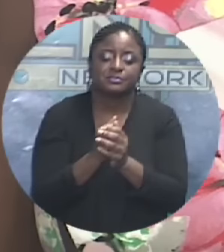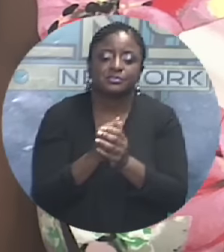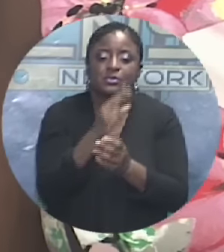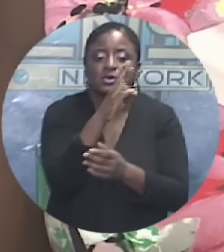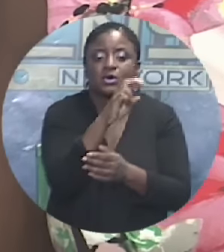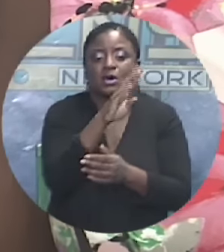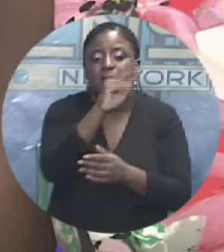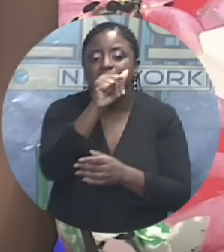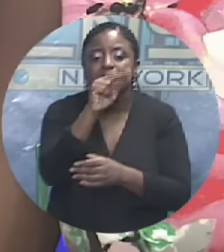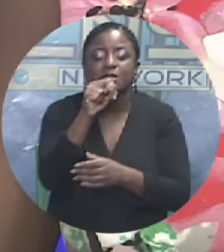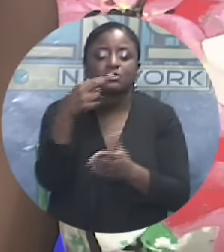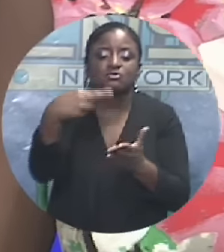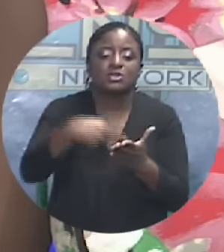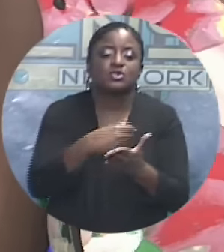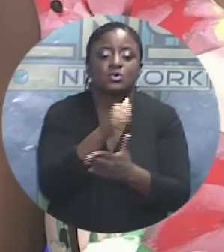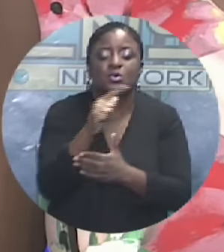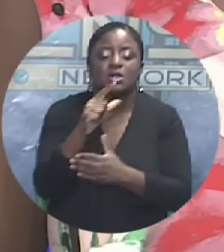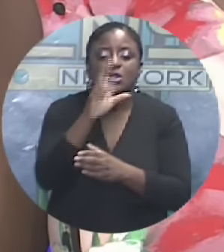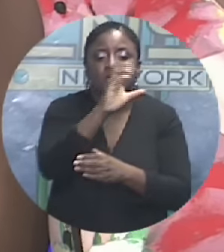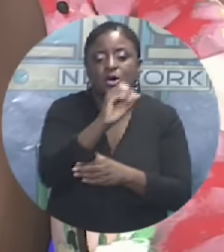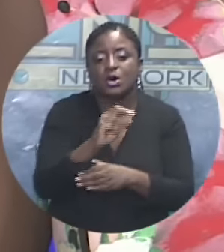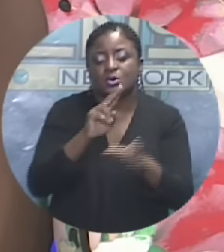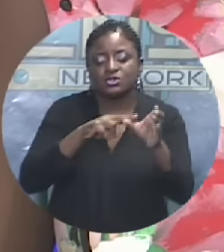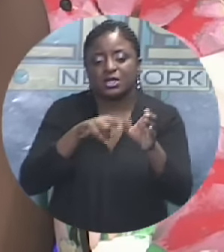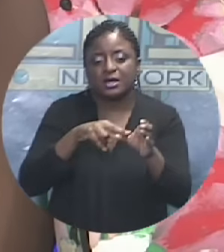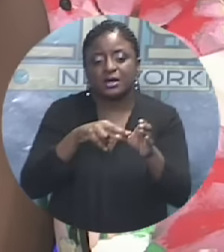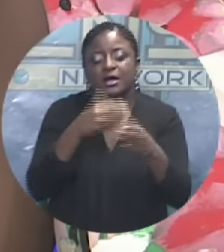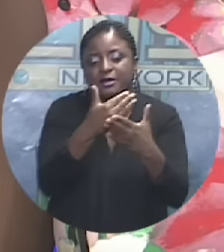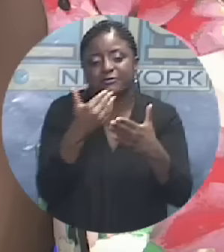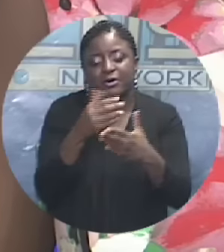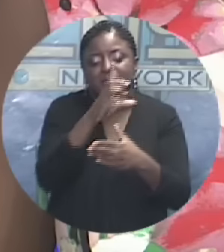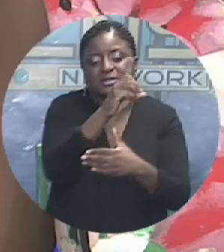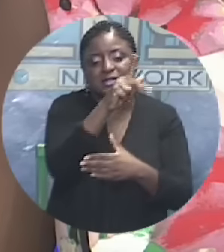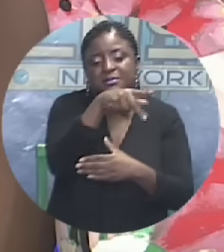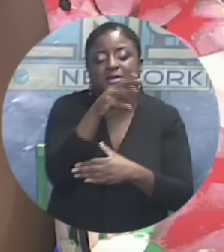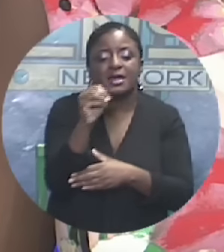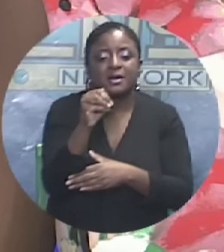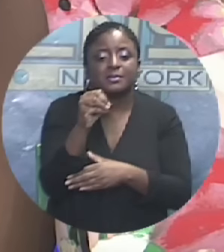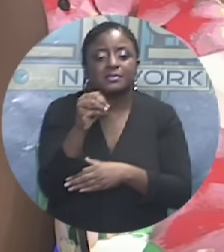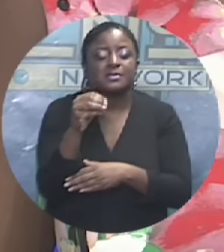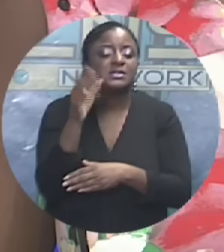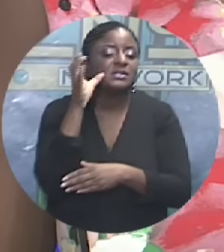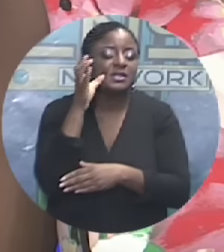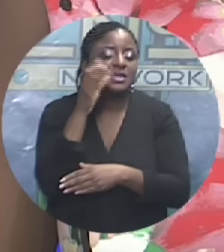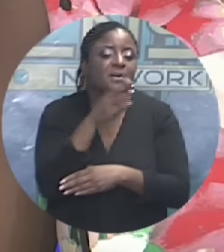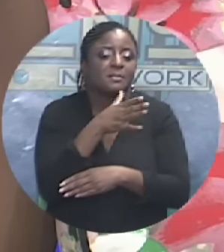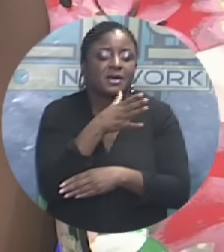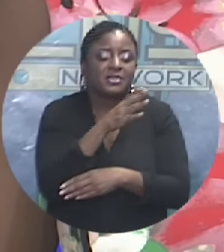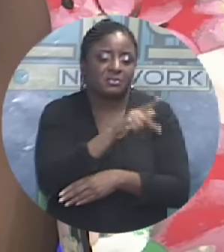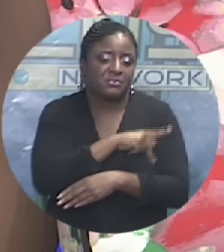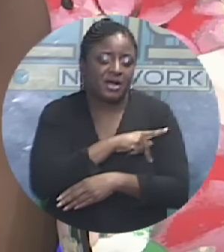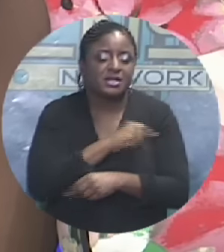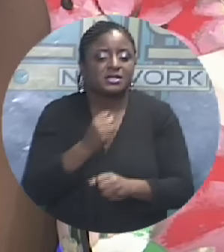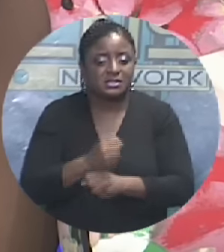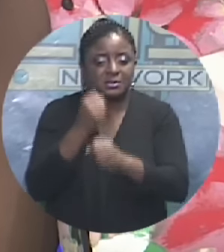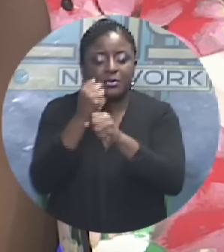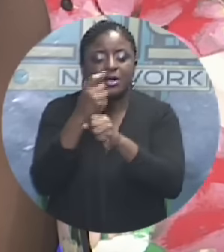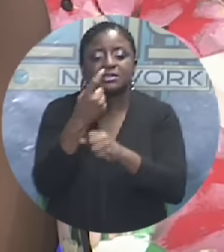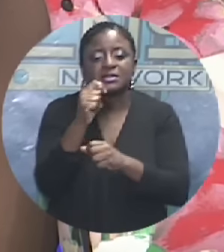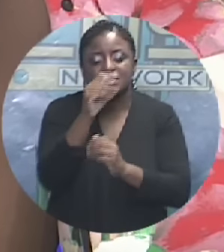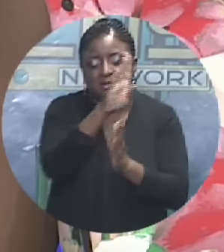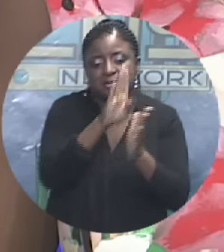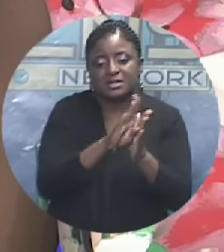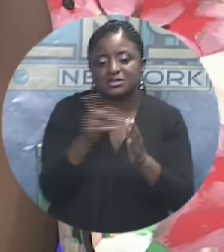Urban Renewal co-chair and former Deputy Prime Minister Cynthia Mother Pratt supports the constitutional amendment bills, as she says they will